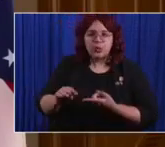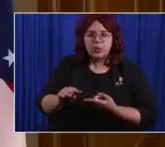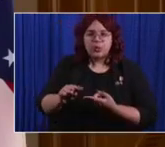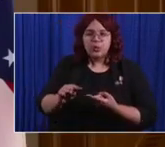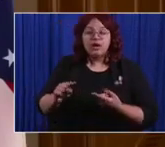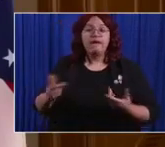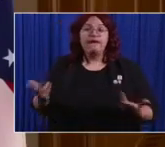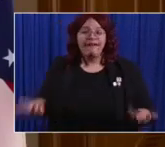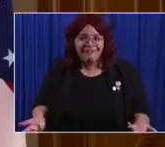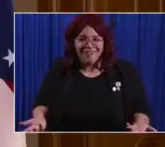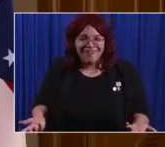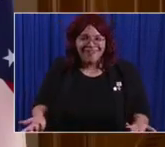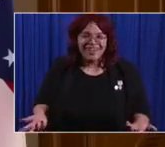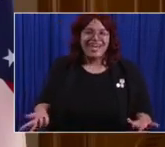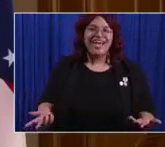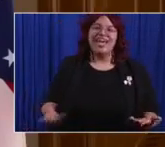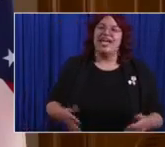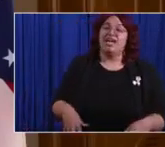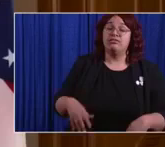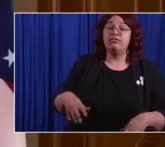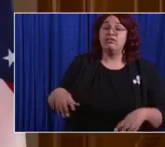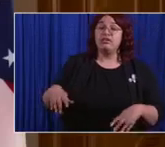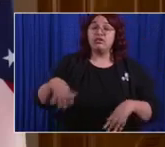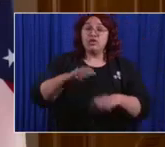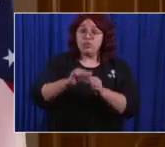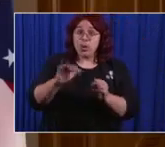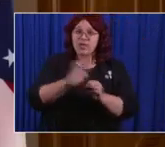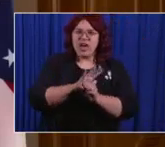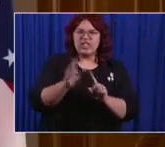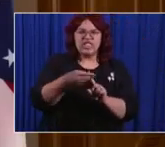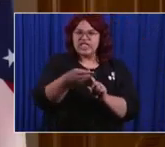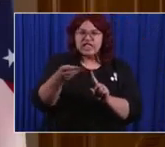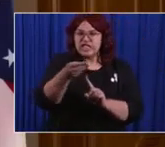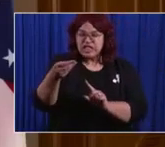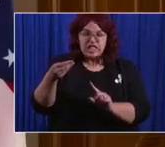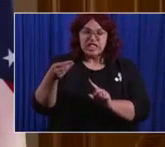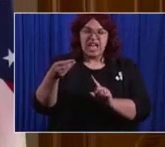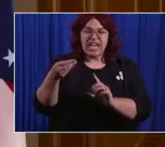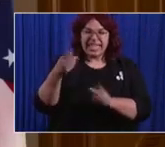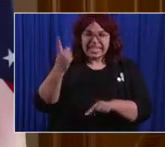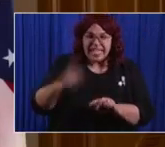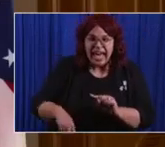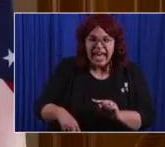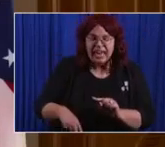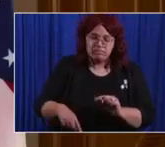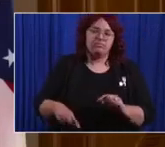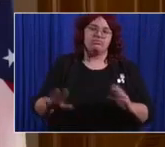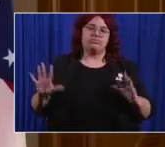can spread, and that is in the best interest of every single Ohioan. So that's why